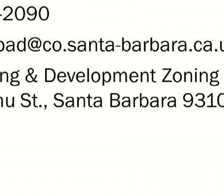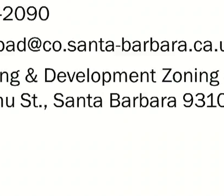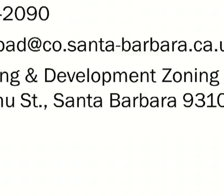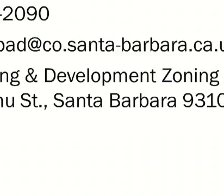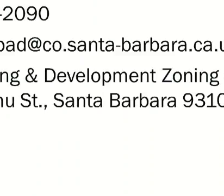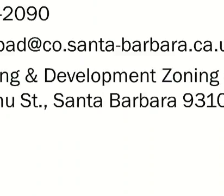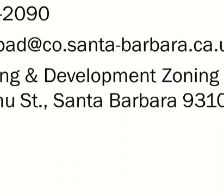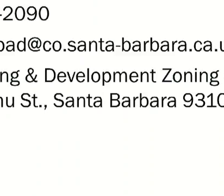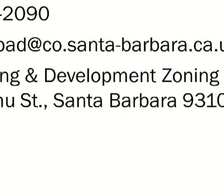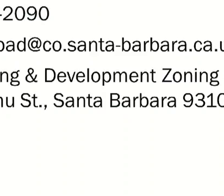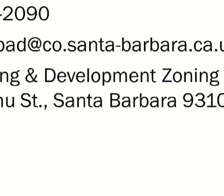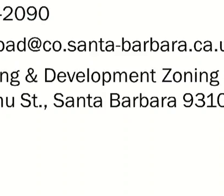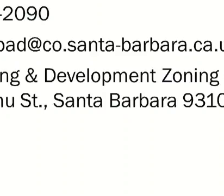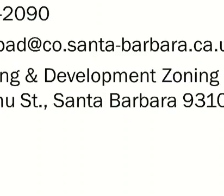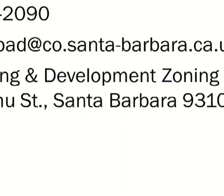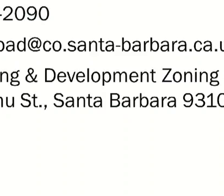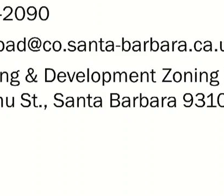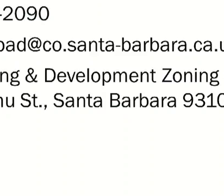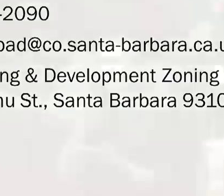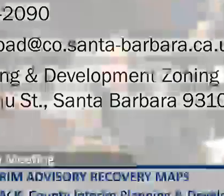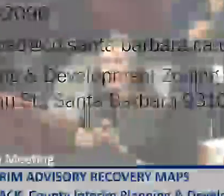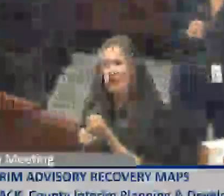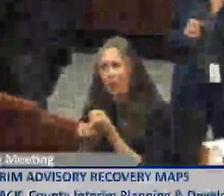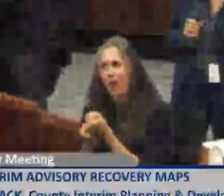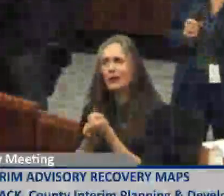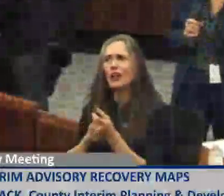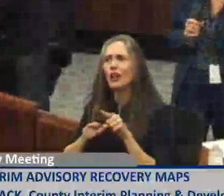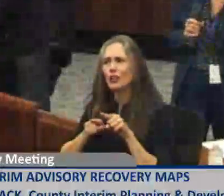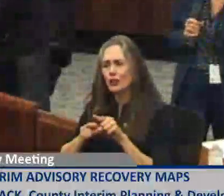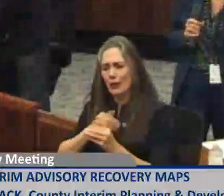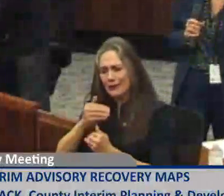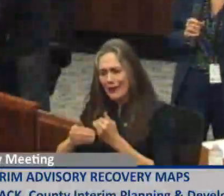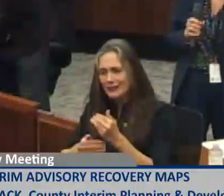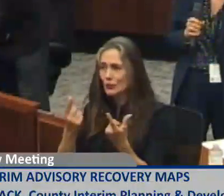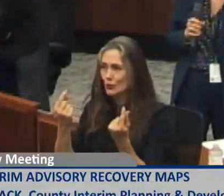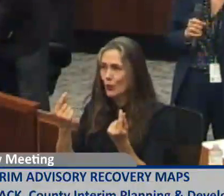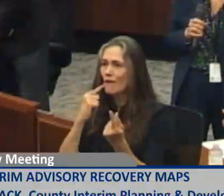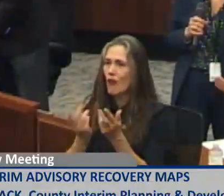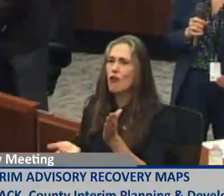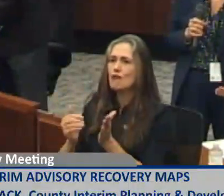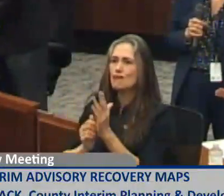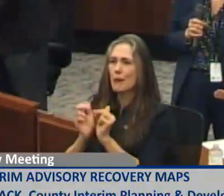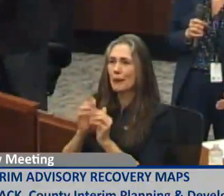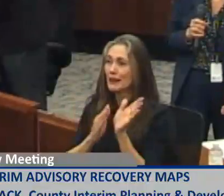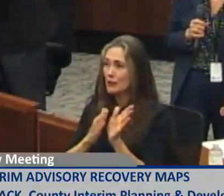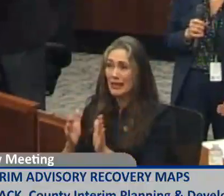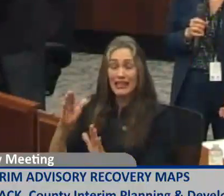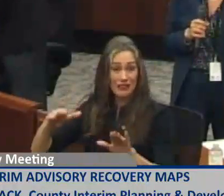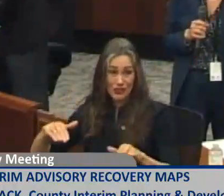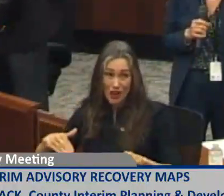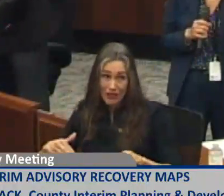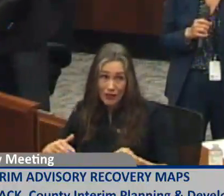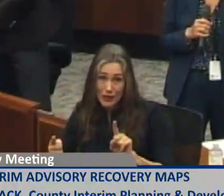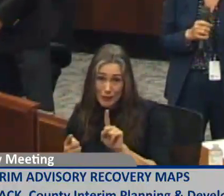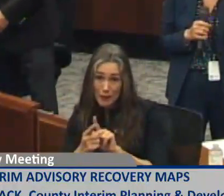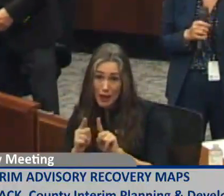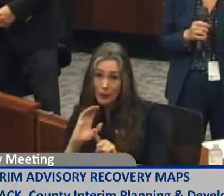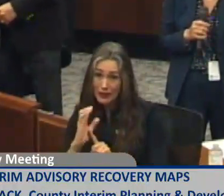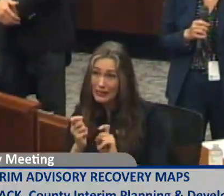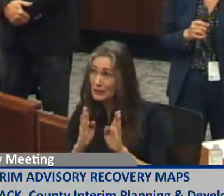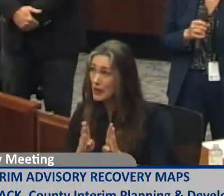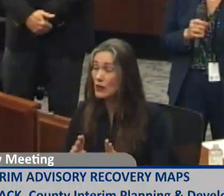this screen, you'll see a phone number to call, an email address, and then you can also come into the zoning counter to schedule meetings. And we